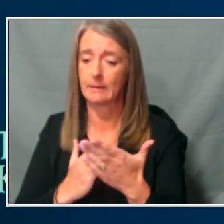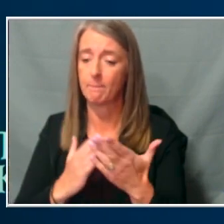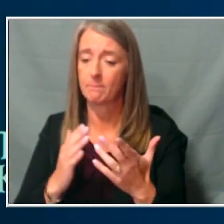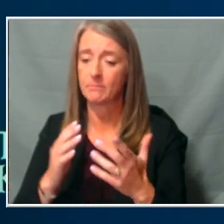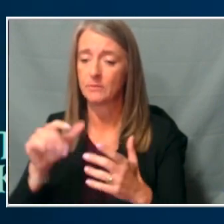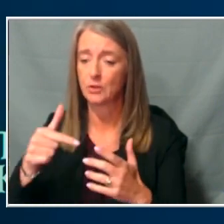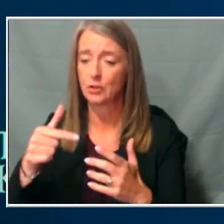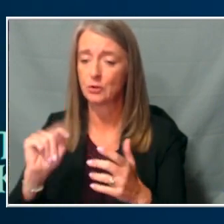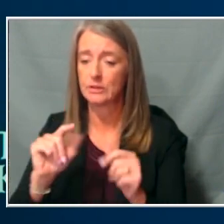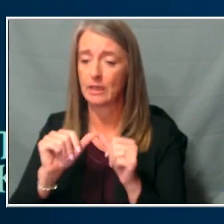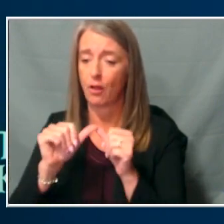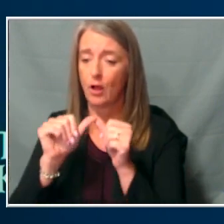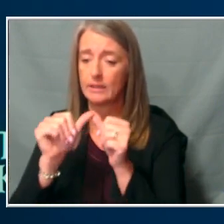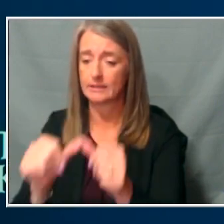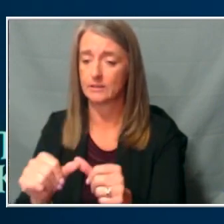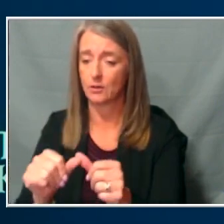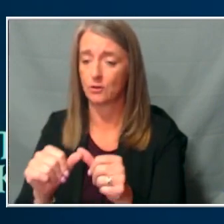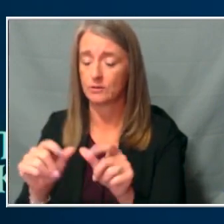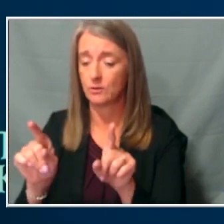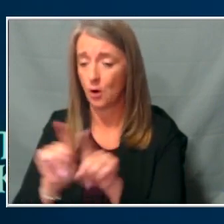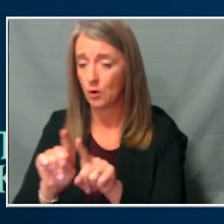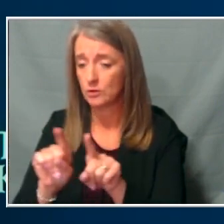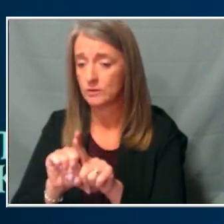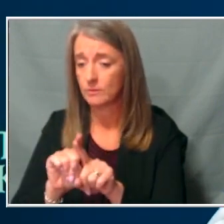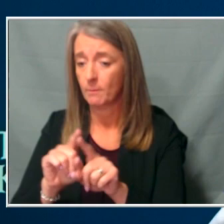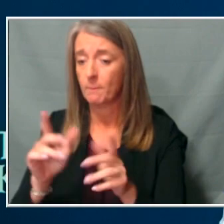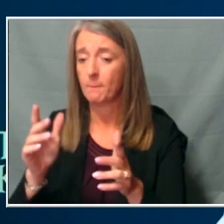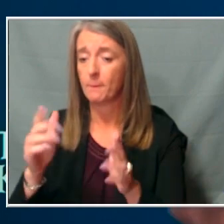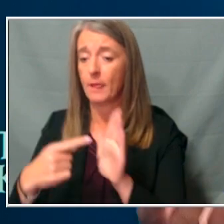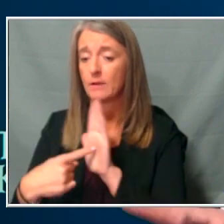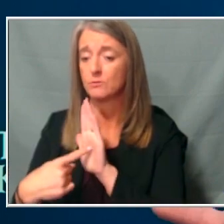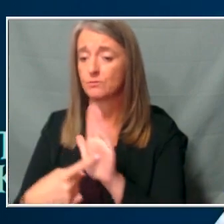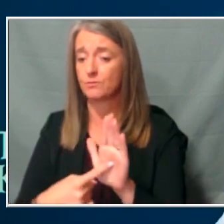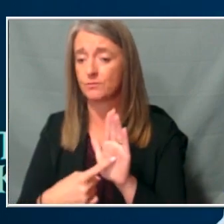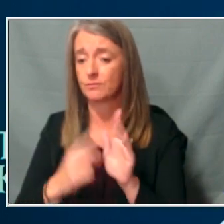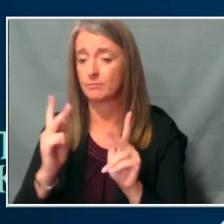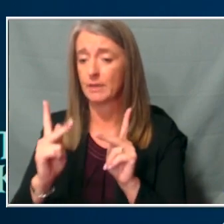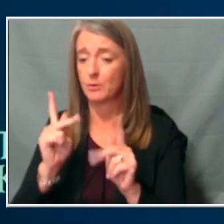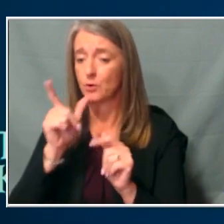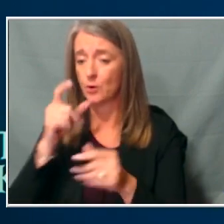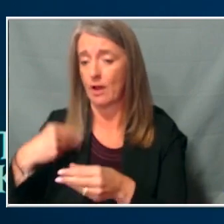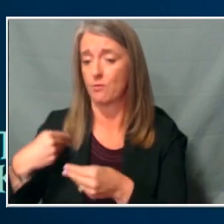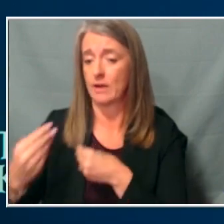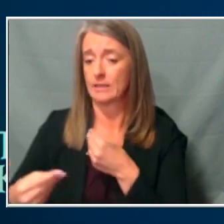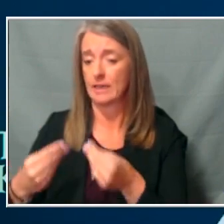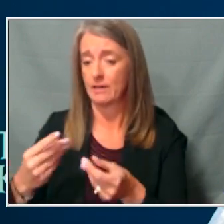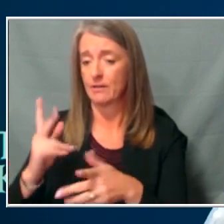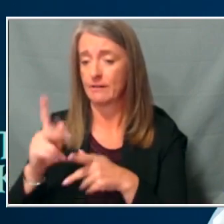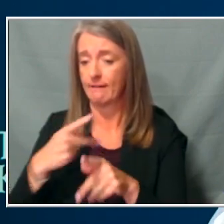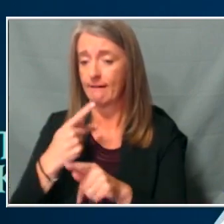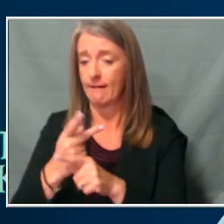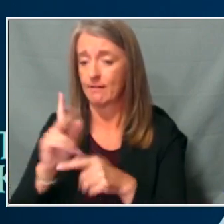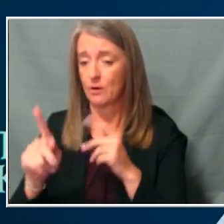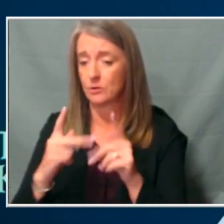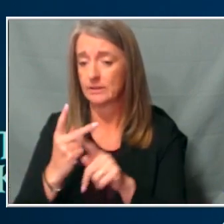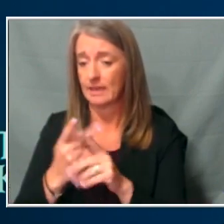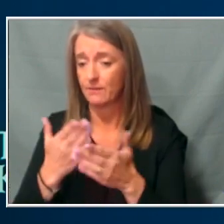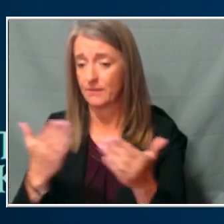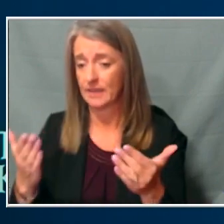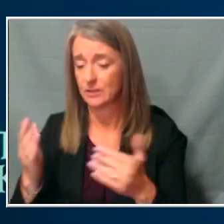QT prolongation. It can also bring it out in those patients who have the hereditary form and those things, you know. In